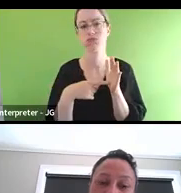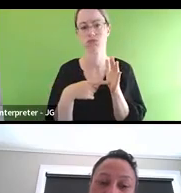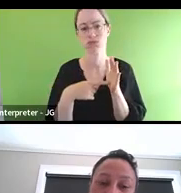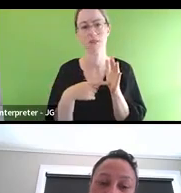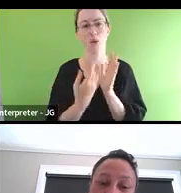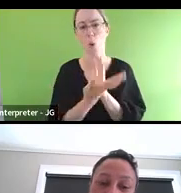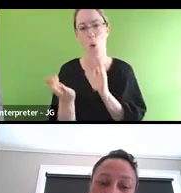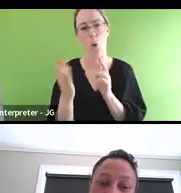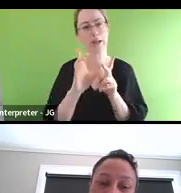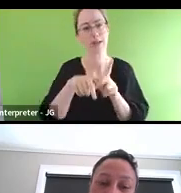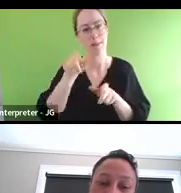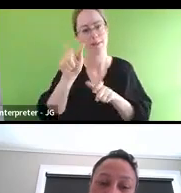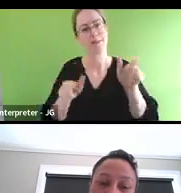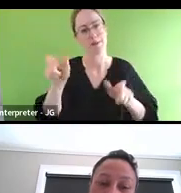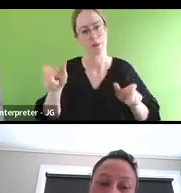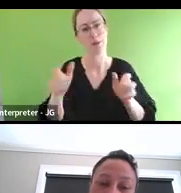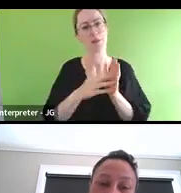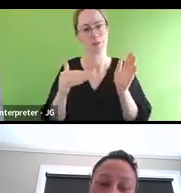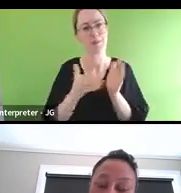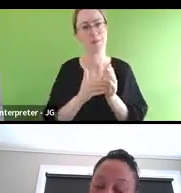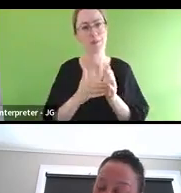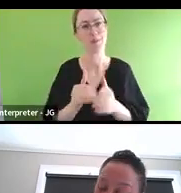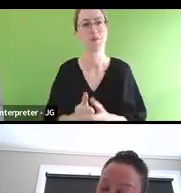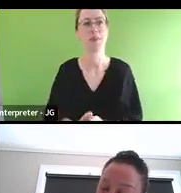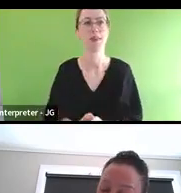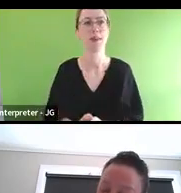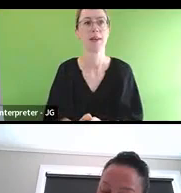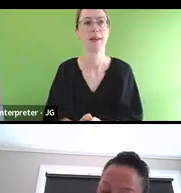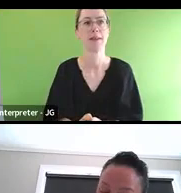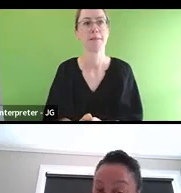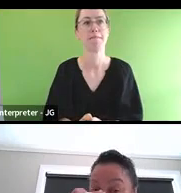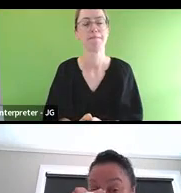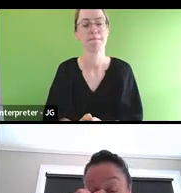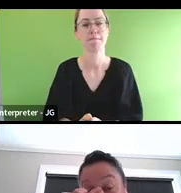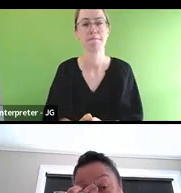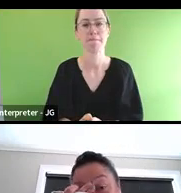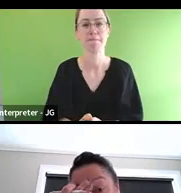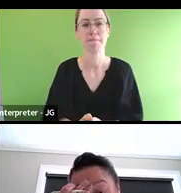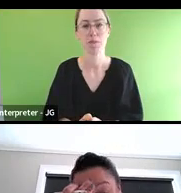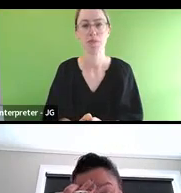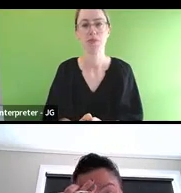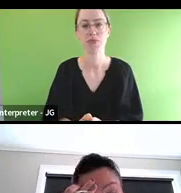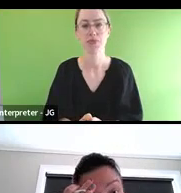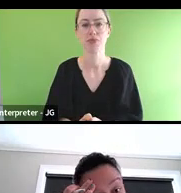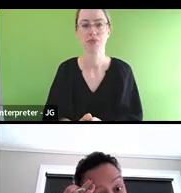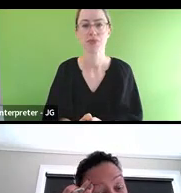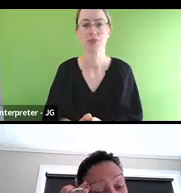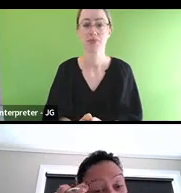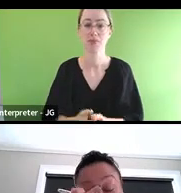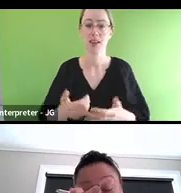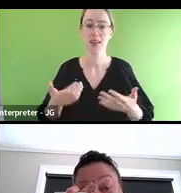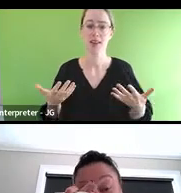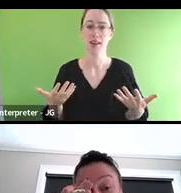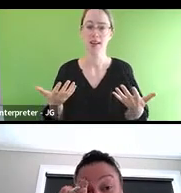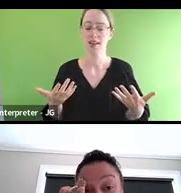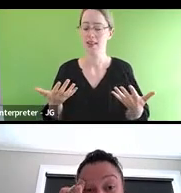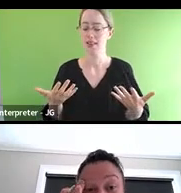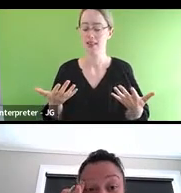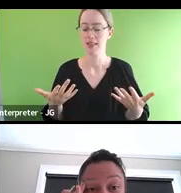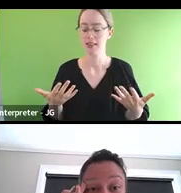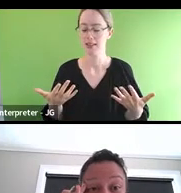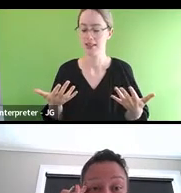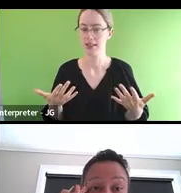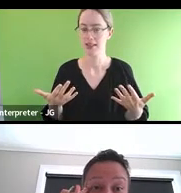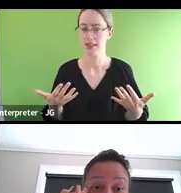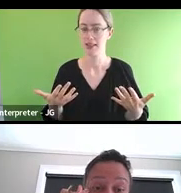all disabled people in New Zealand. And particularly, I mean, I'm just finding it really